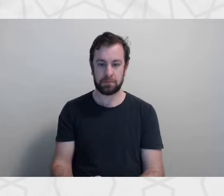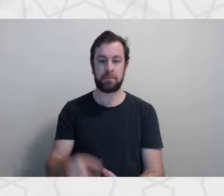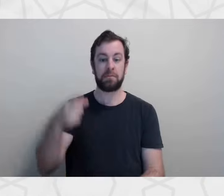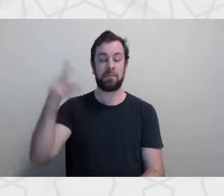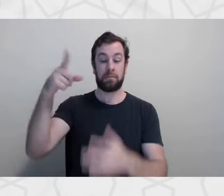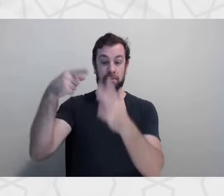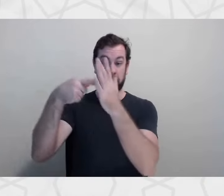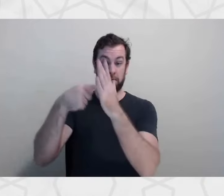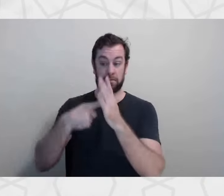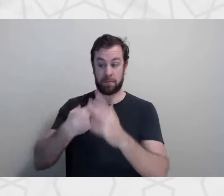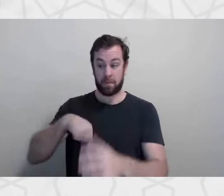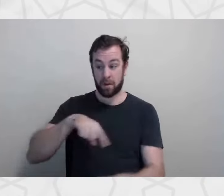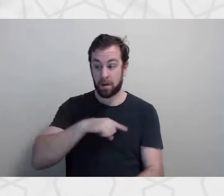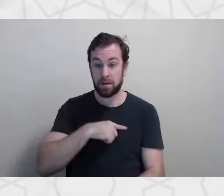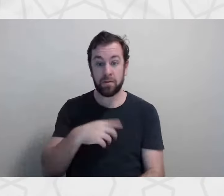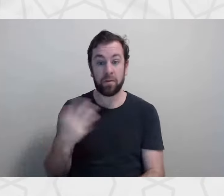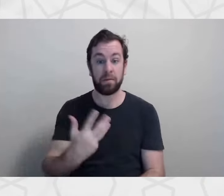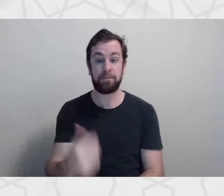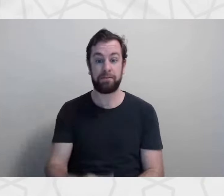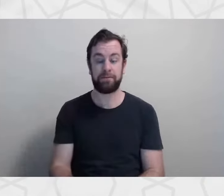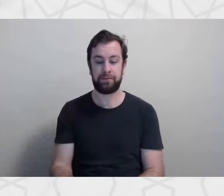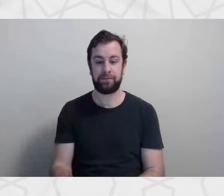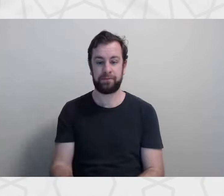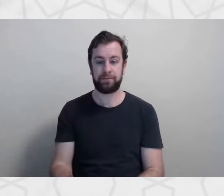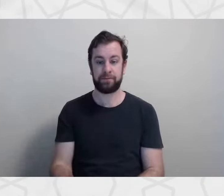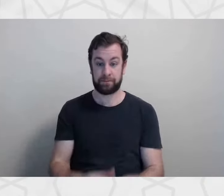us that